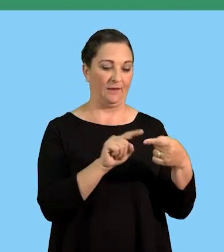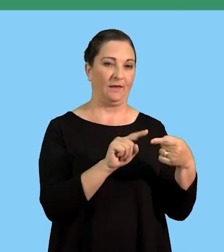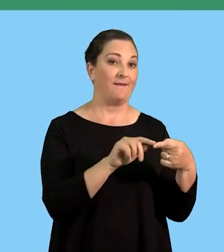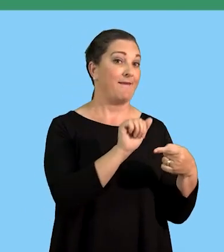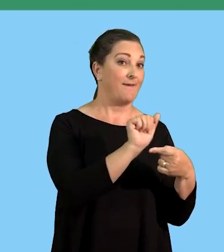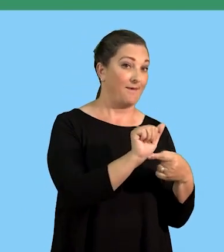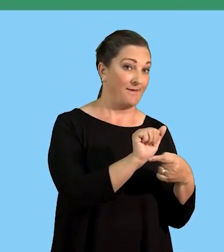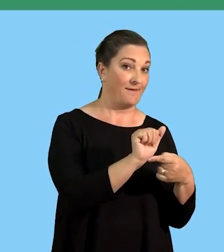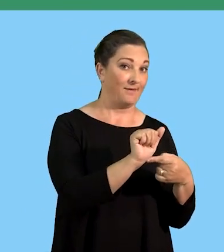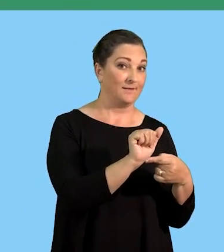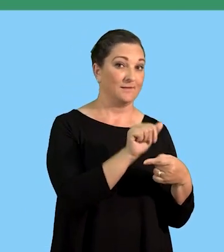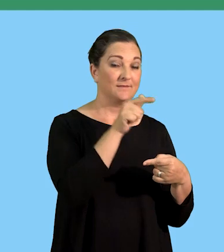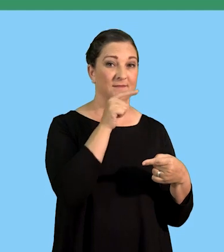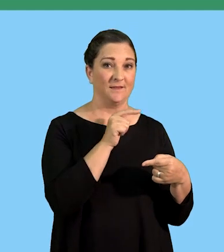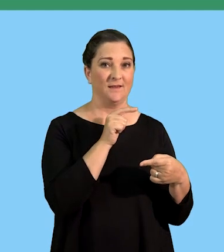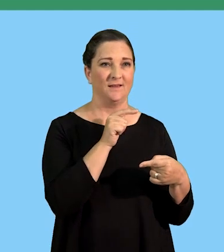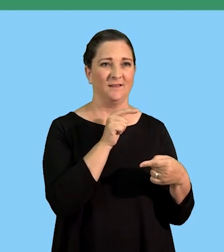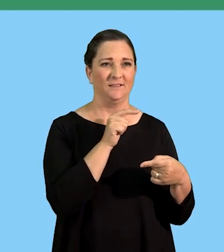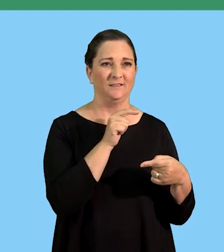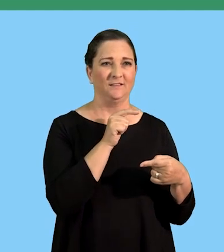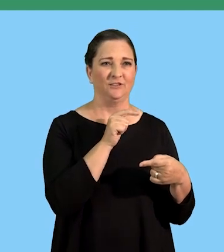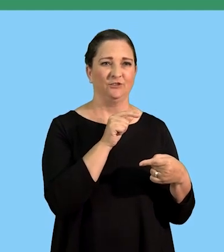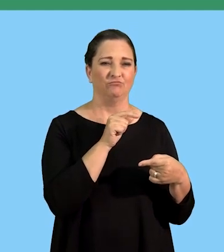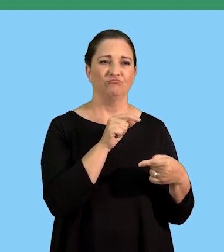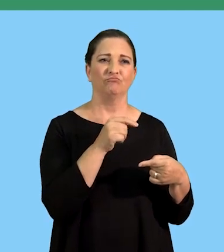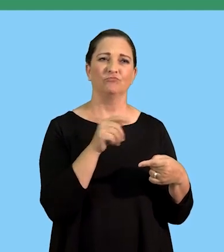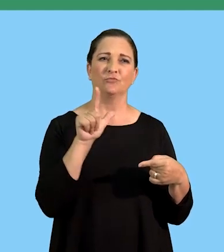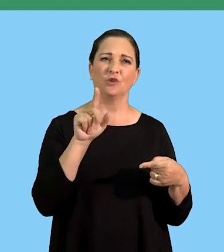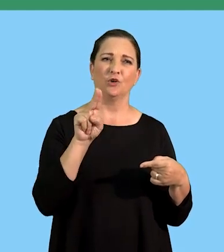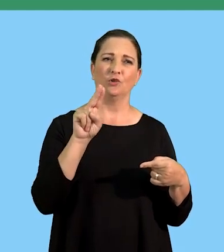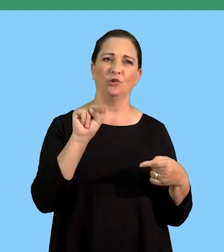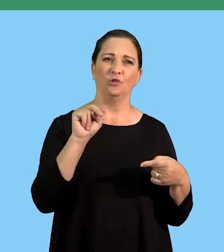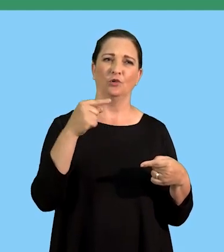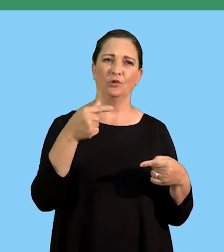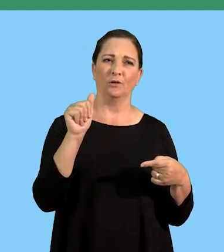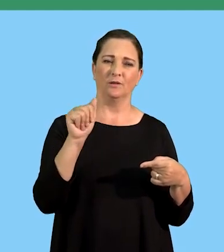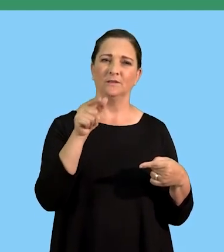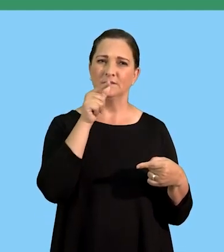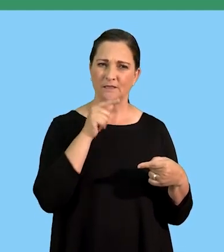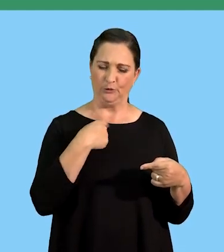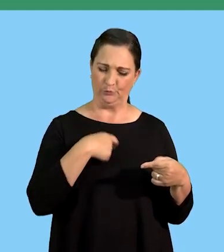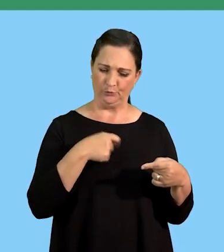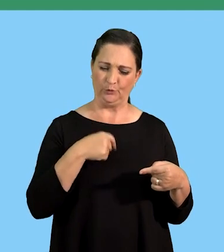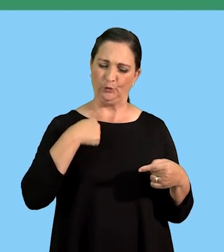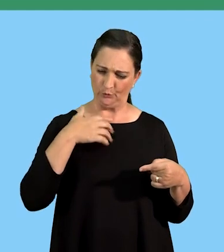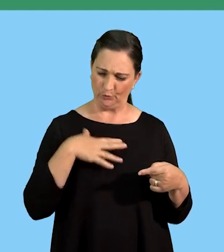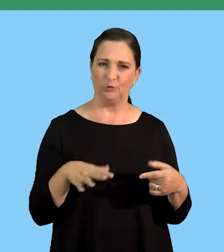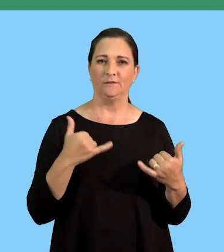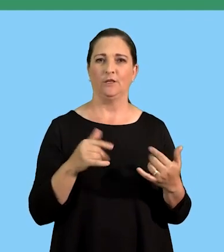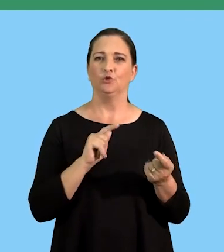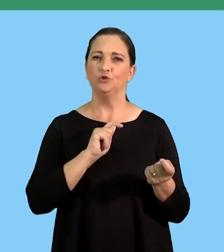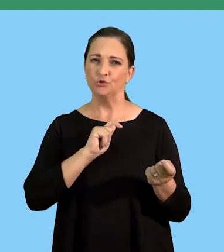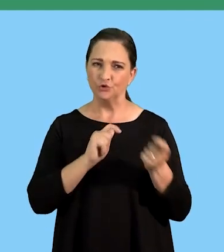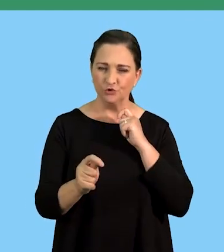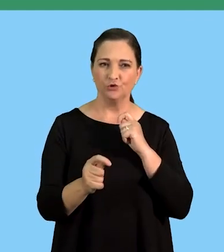alphabet A says Lunga has a personality that inspires workers to change their thinking towards adopting